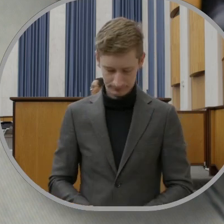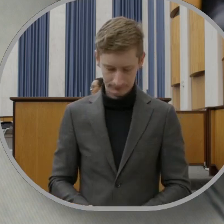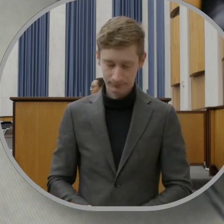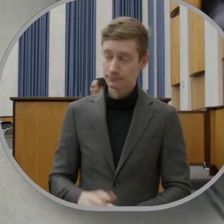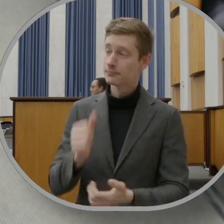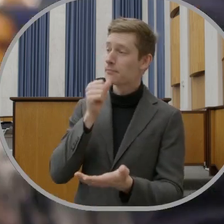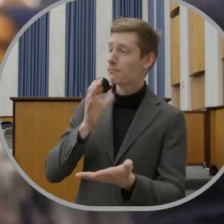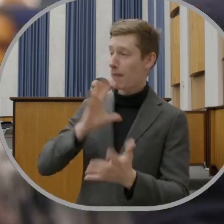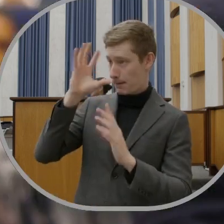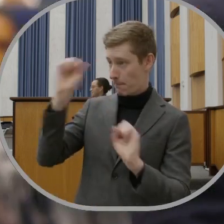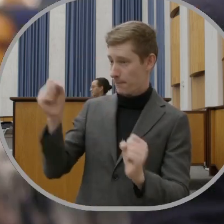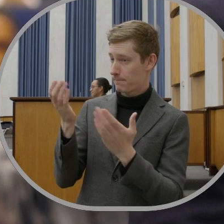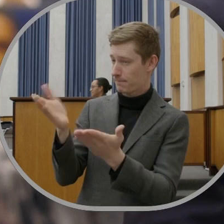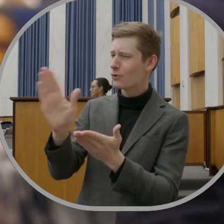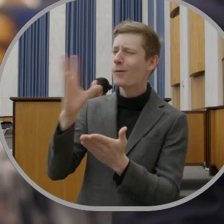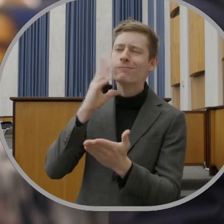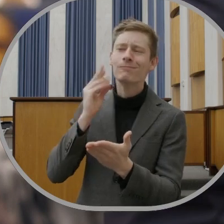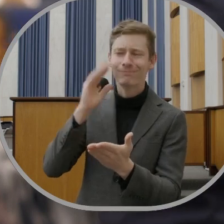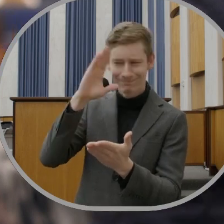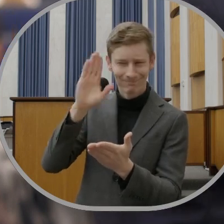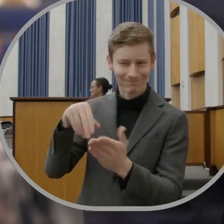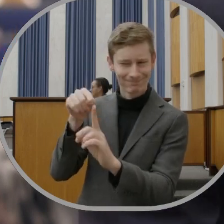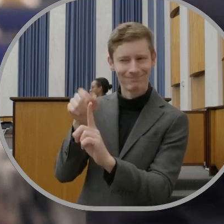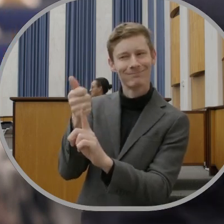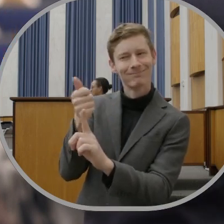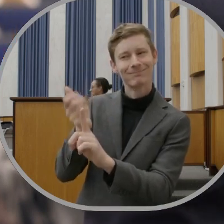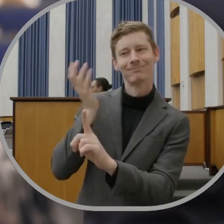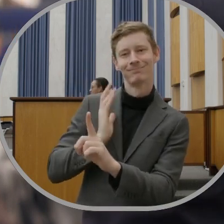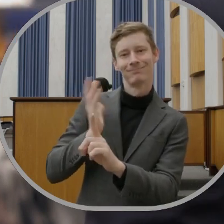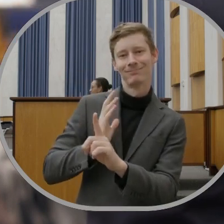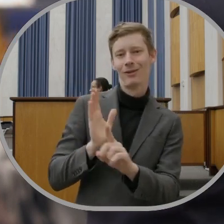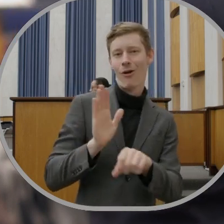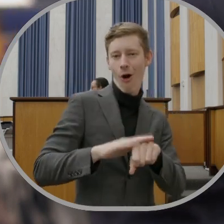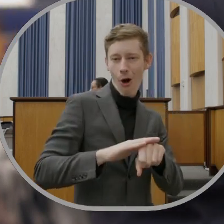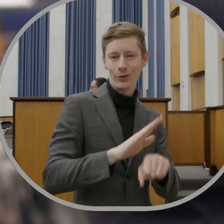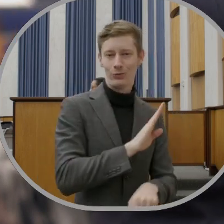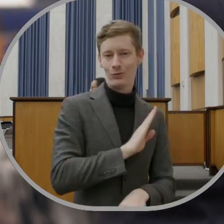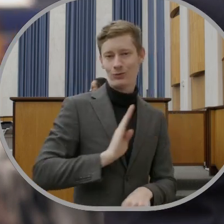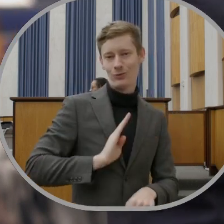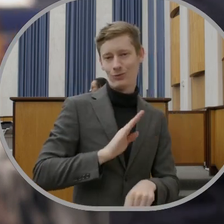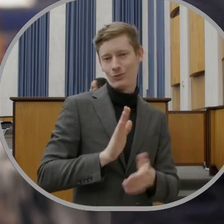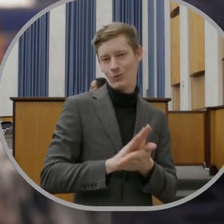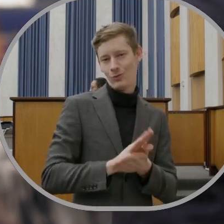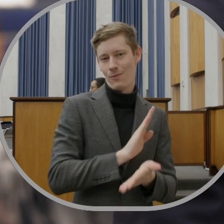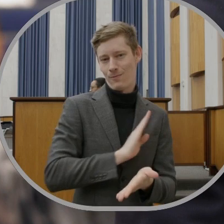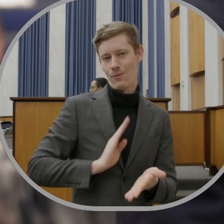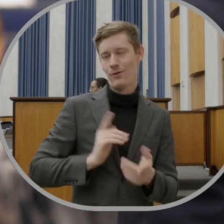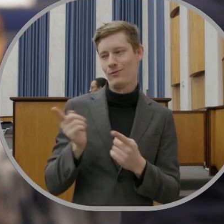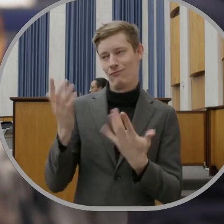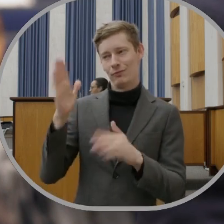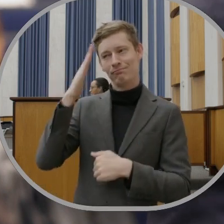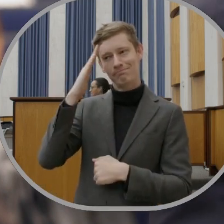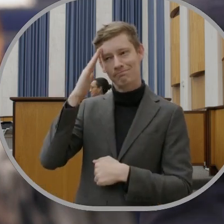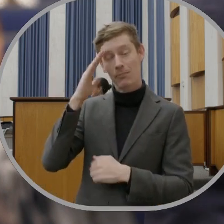Madam President, drawing upon your experience as a former member of the school board, you are undoubtedly aware that the Commonwealth